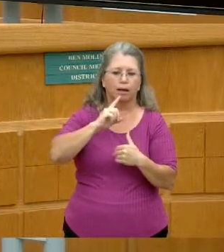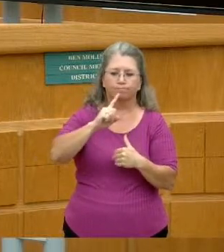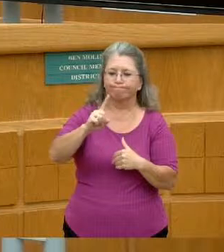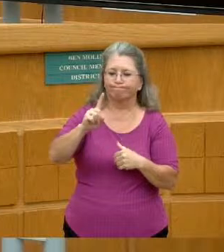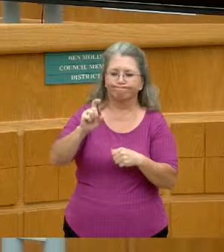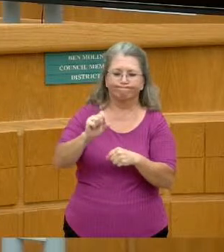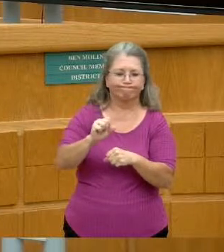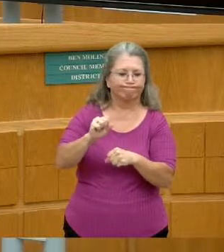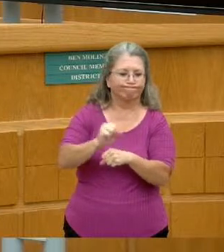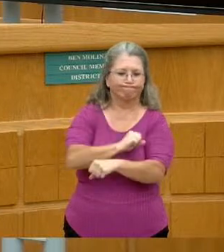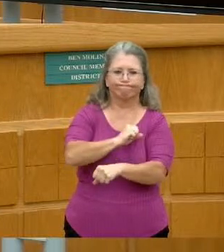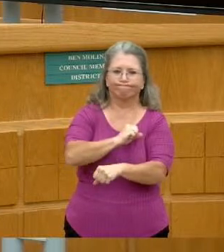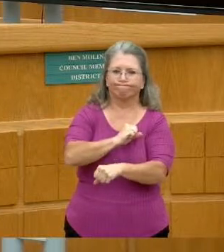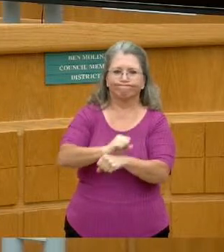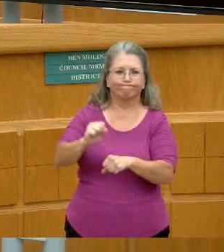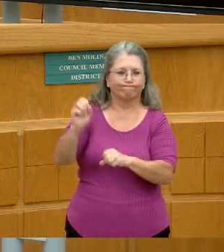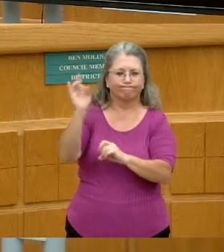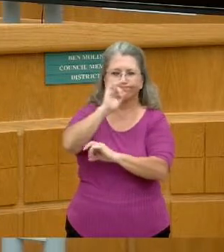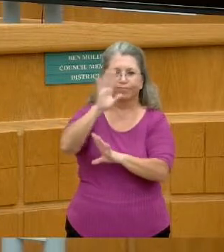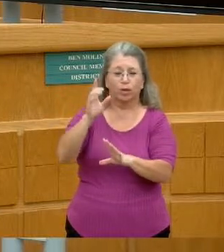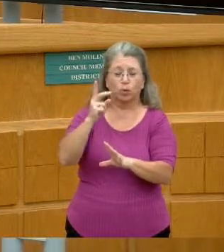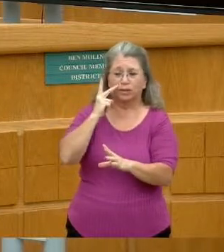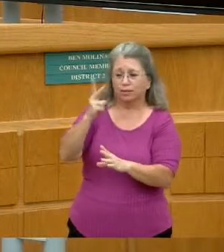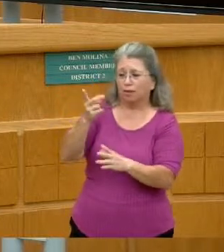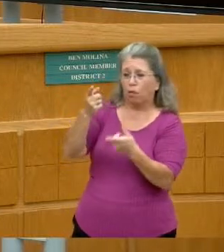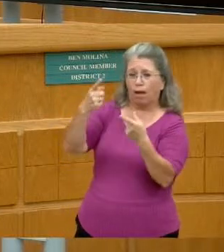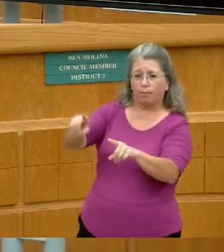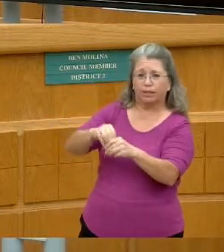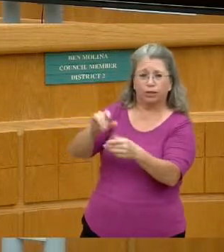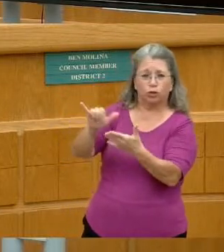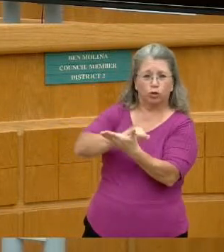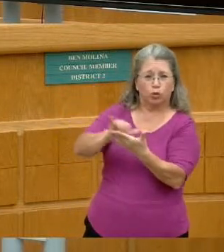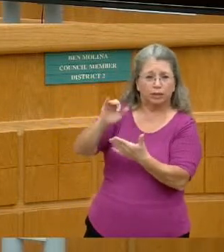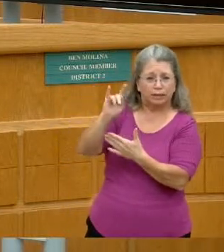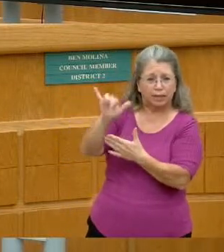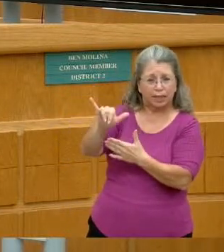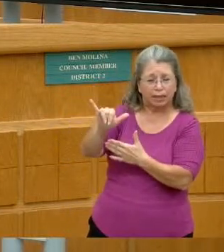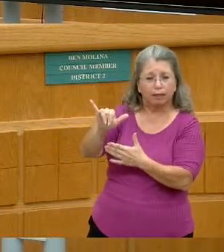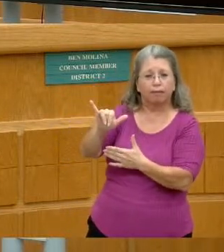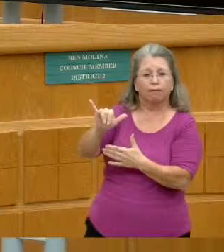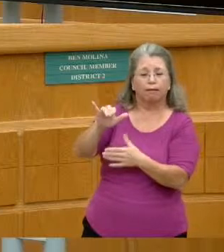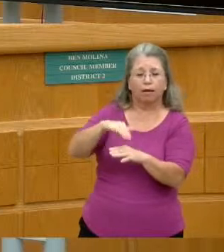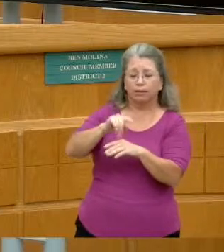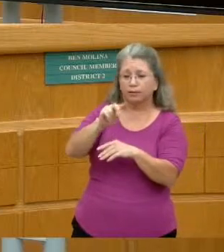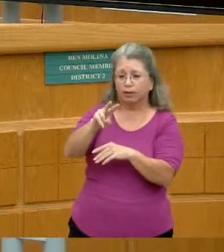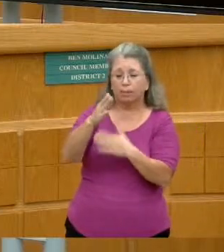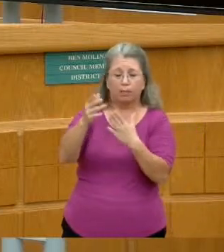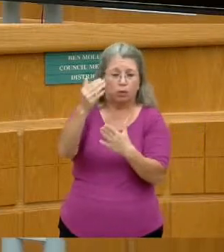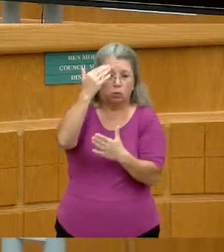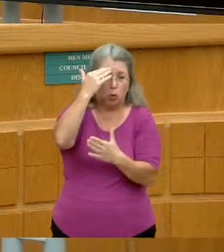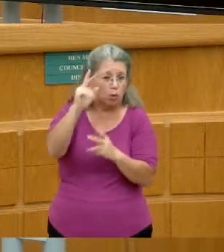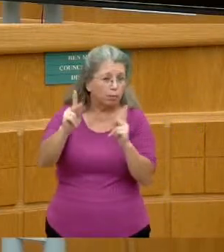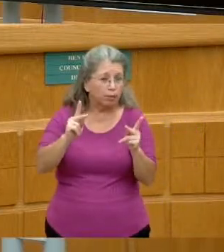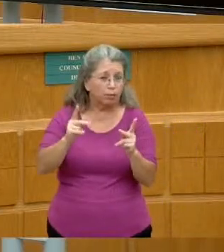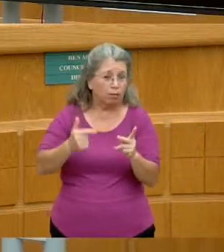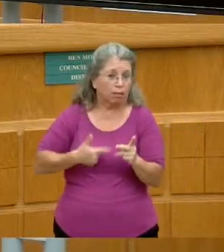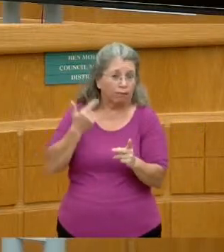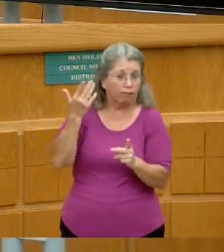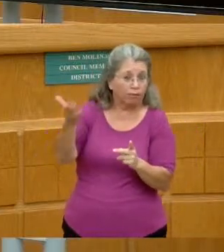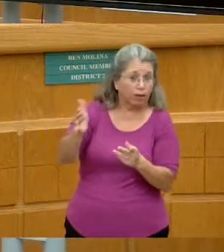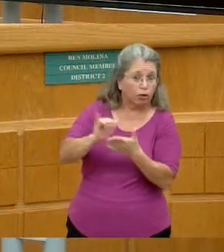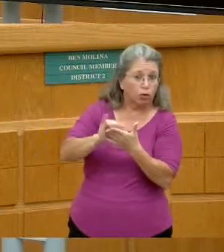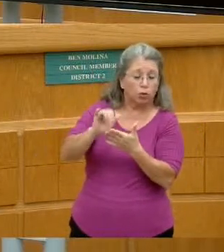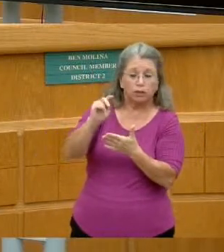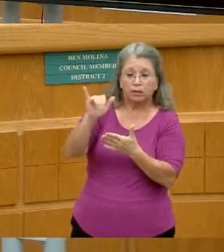wild speculation. We watched this happen in New York City on TV, and maybe you knew people that lived in New York City